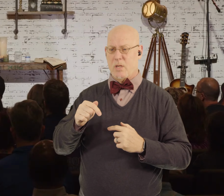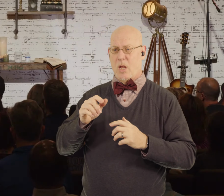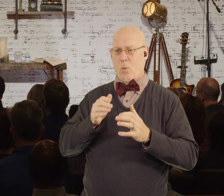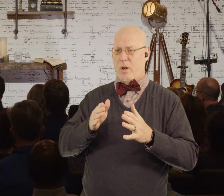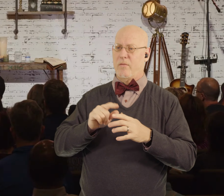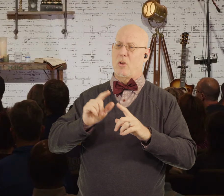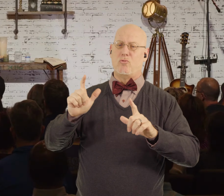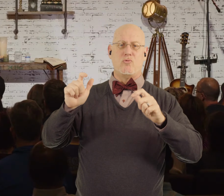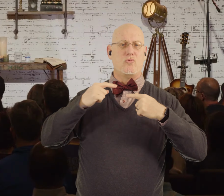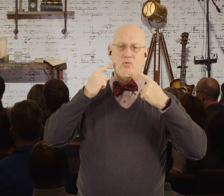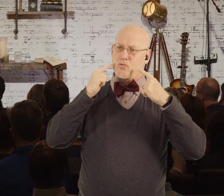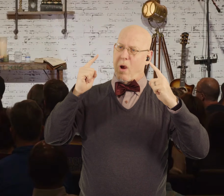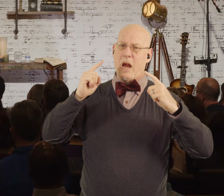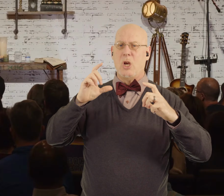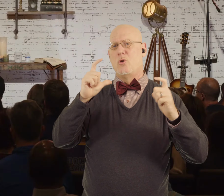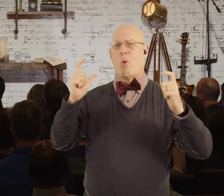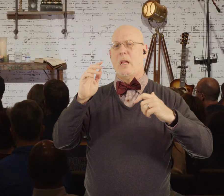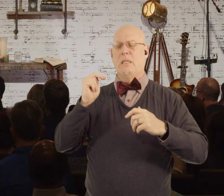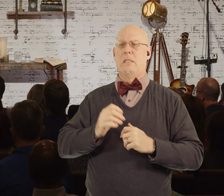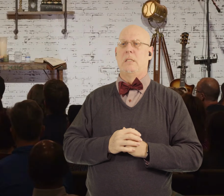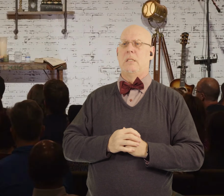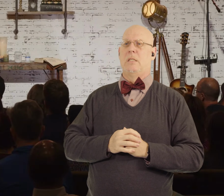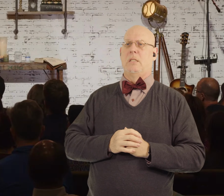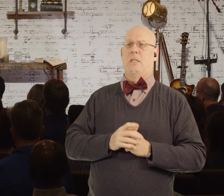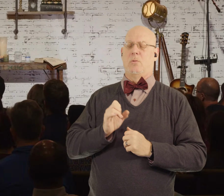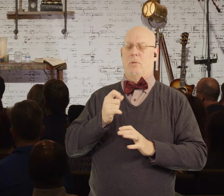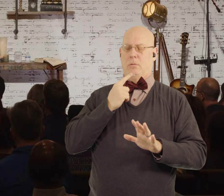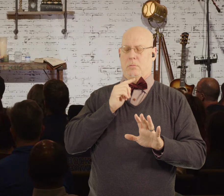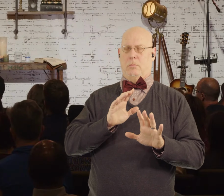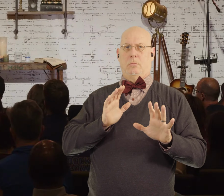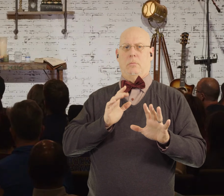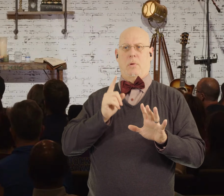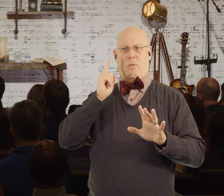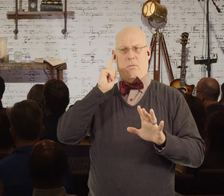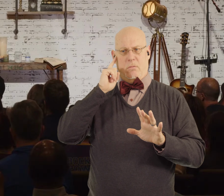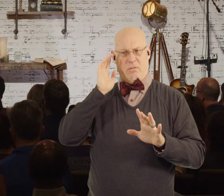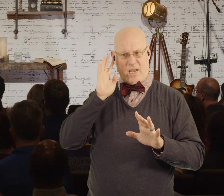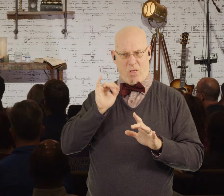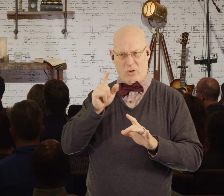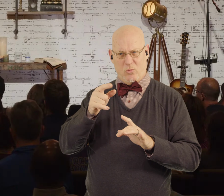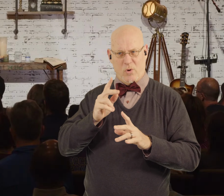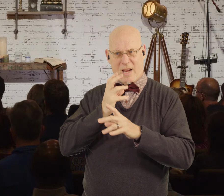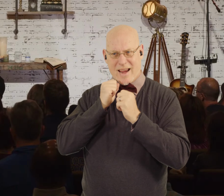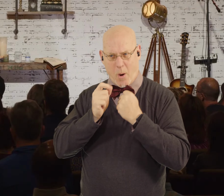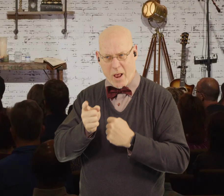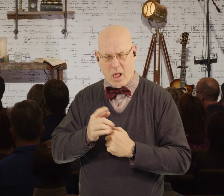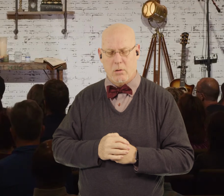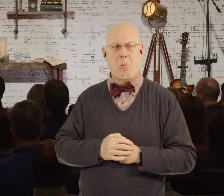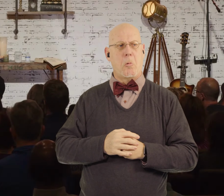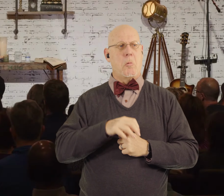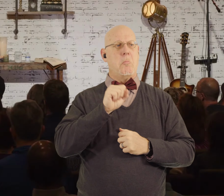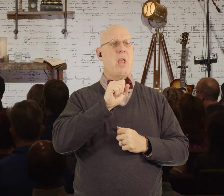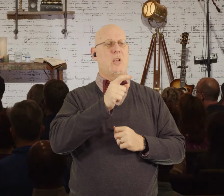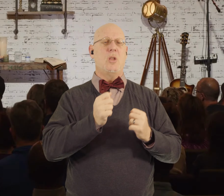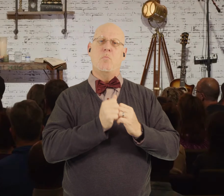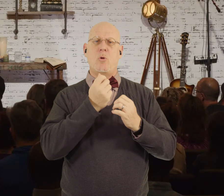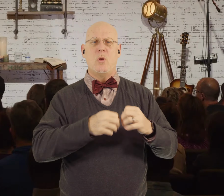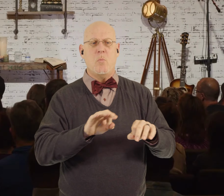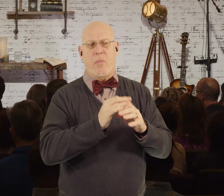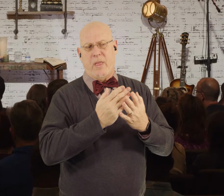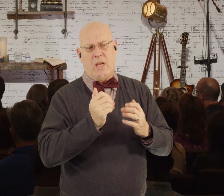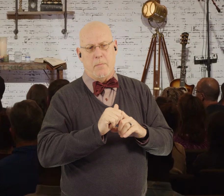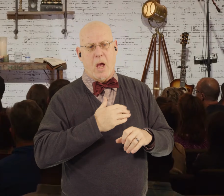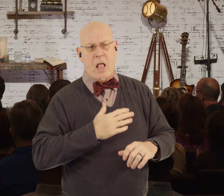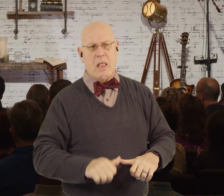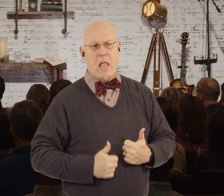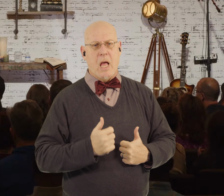except that this was a form of greatness? Strobel says, I was taken back. You sound like you really care about him, I said. Well,